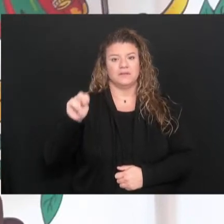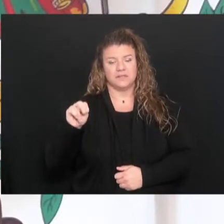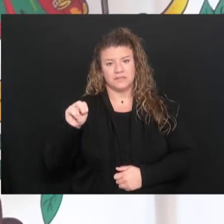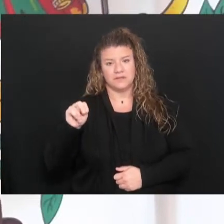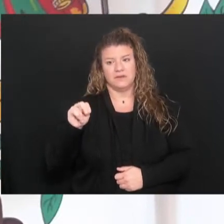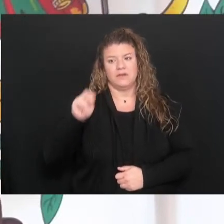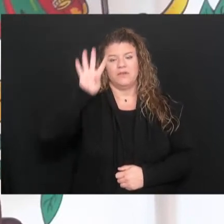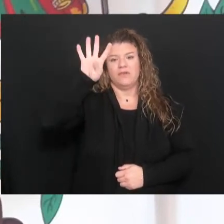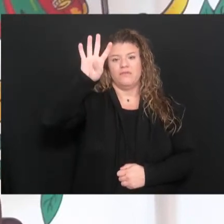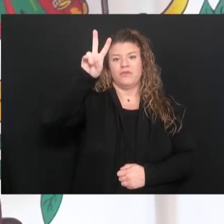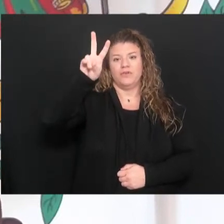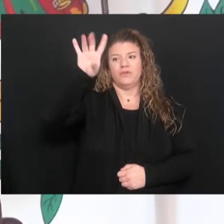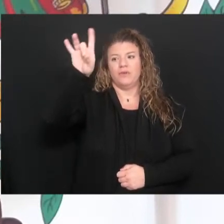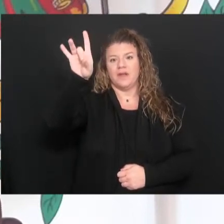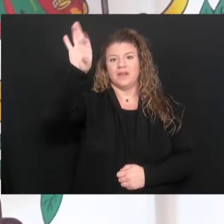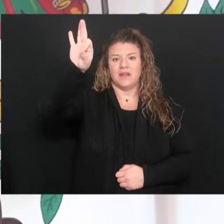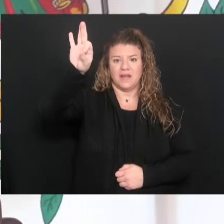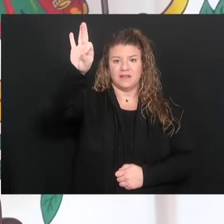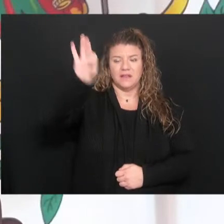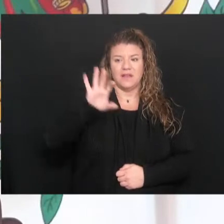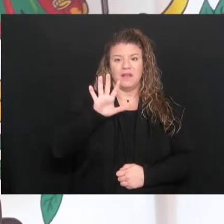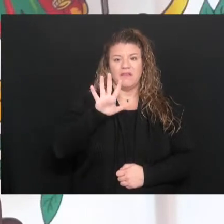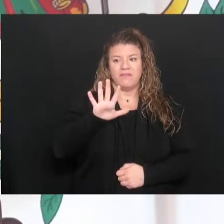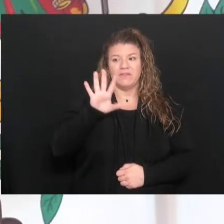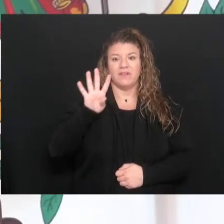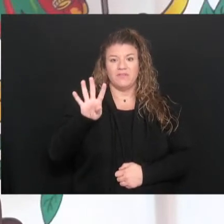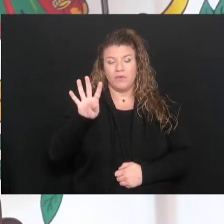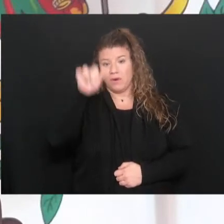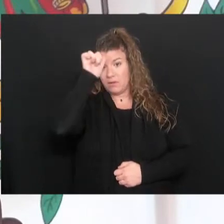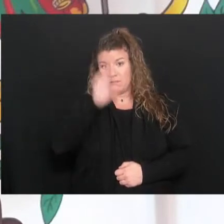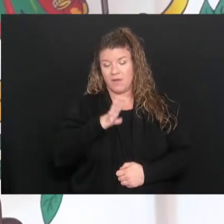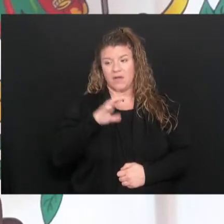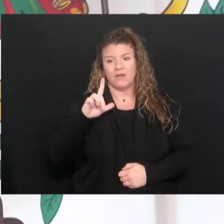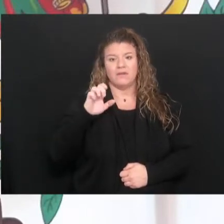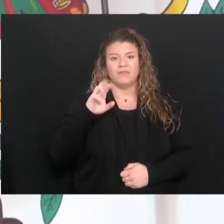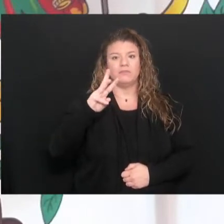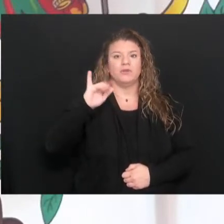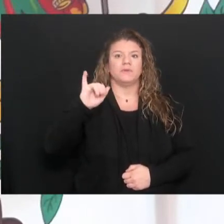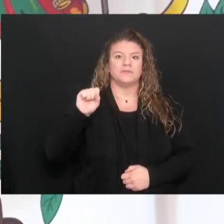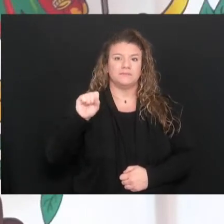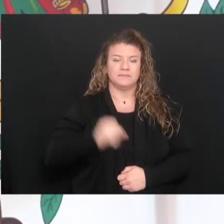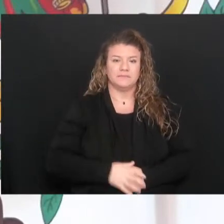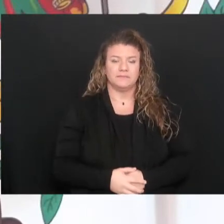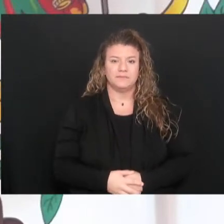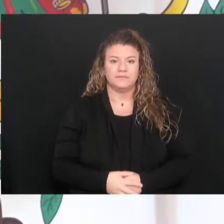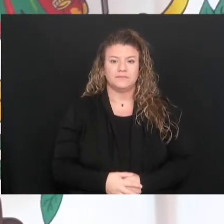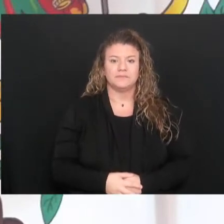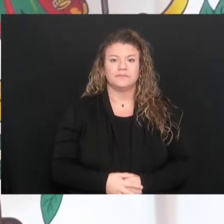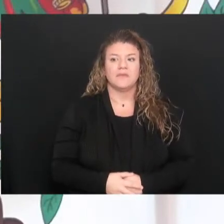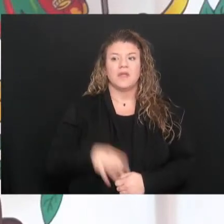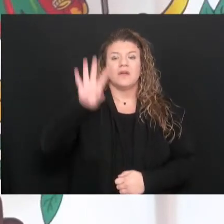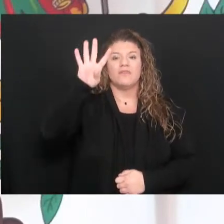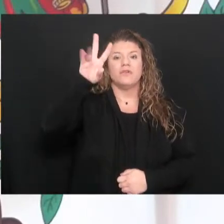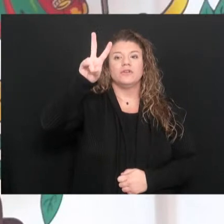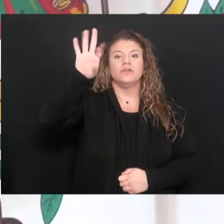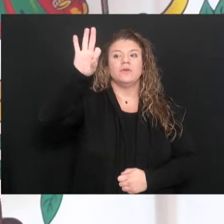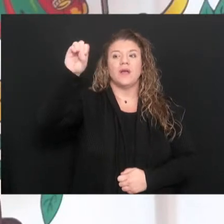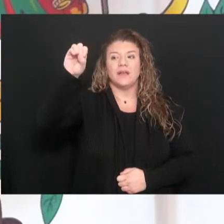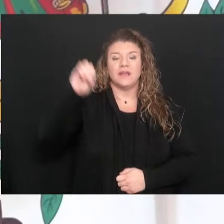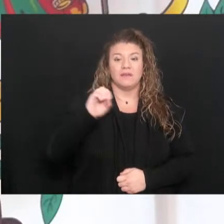The 4,289th death, a 54-year-old male from Lewis County. The 4,290th death,